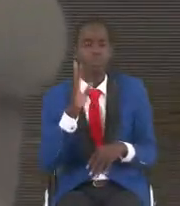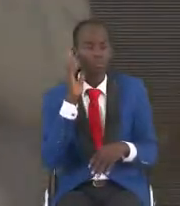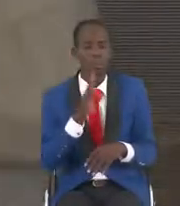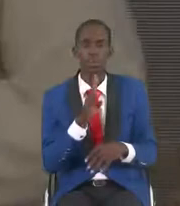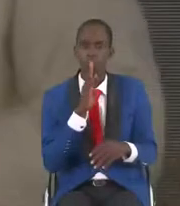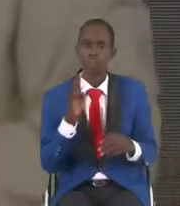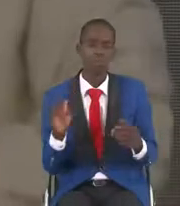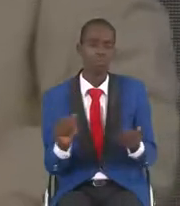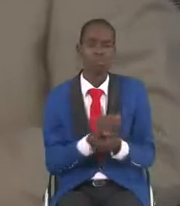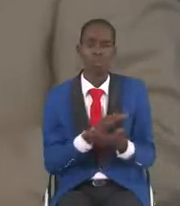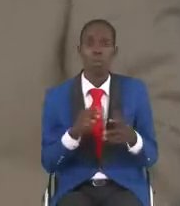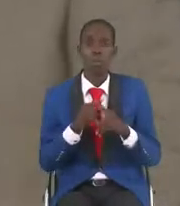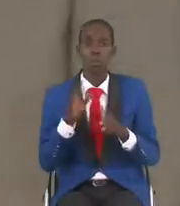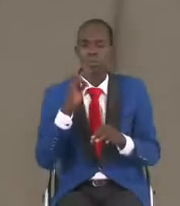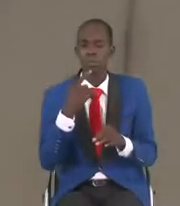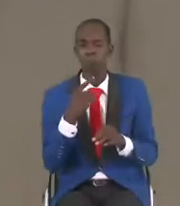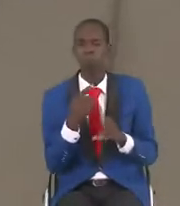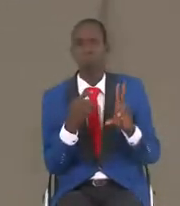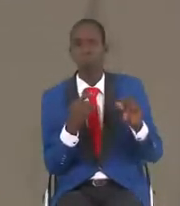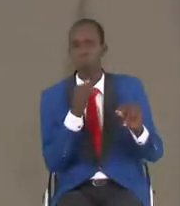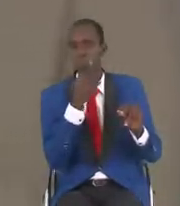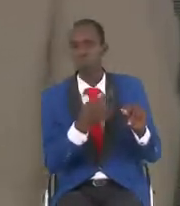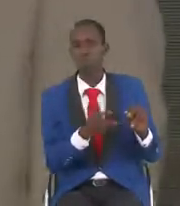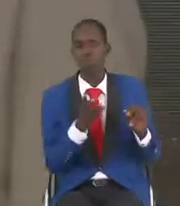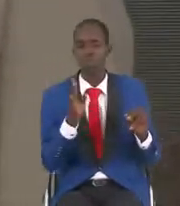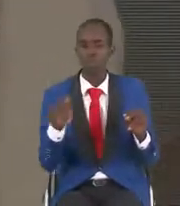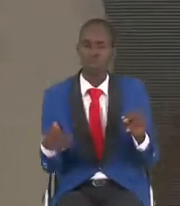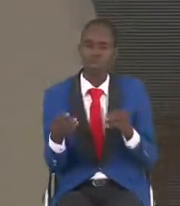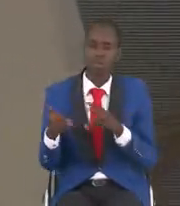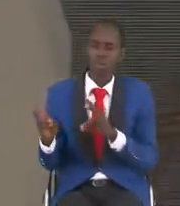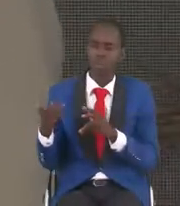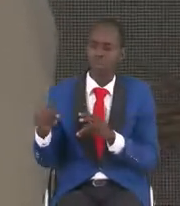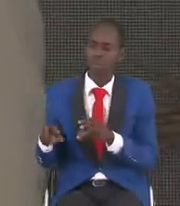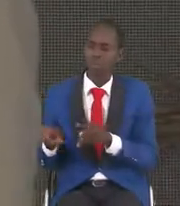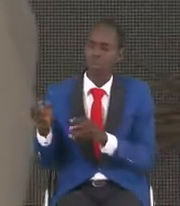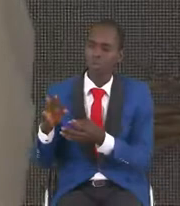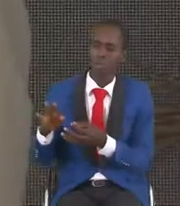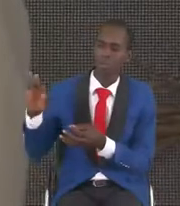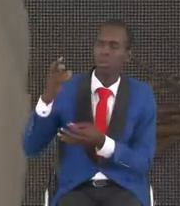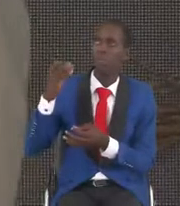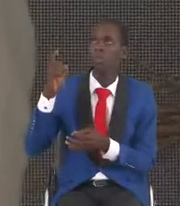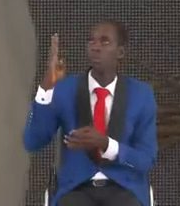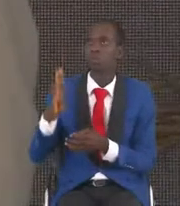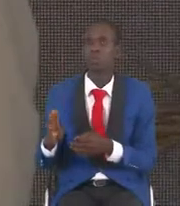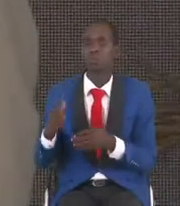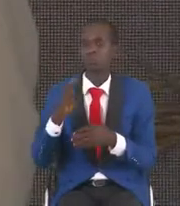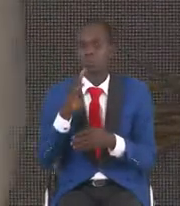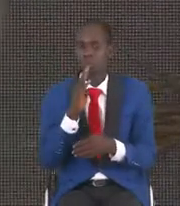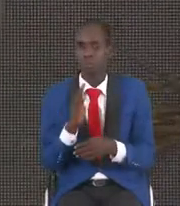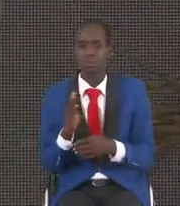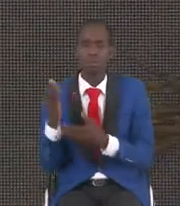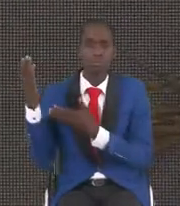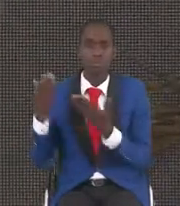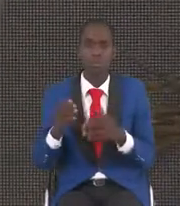say there's another stream, the stream of the Spirit of God being poured upon the earth, and